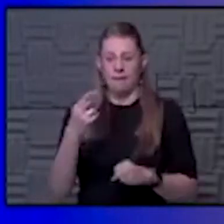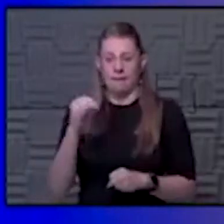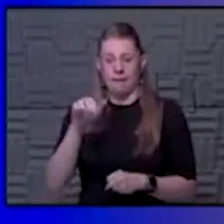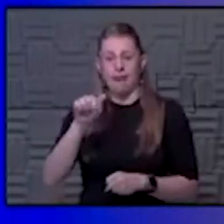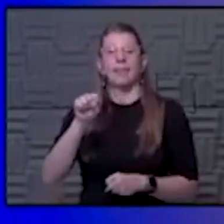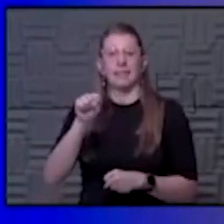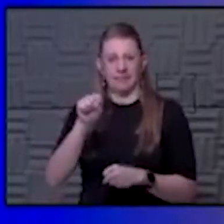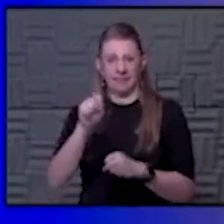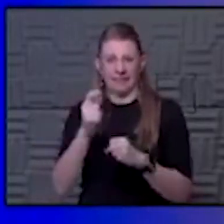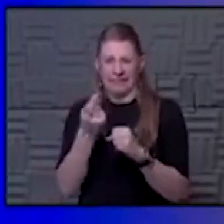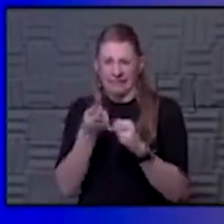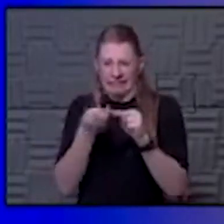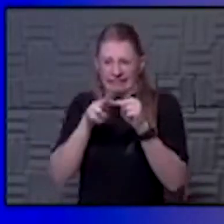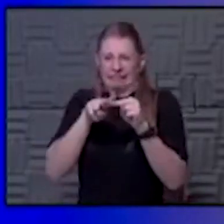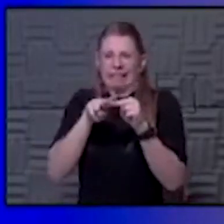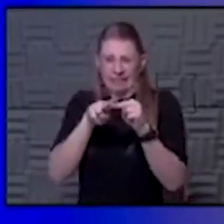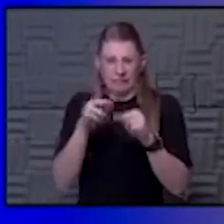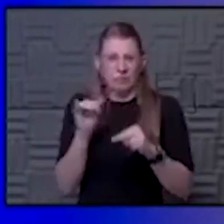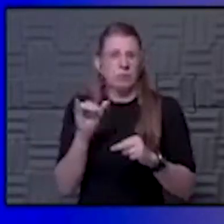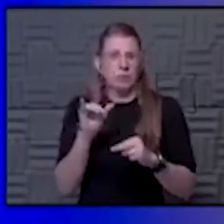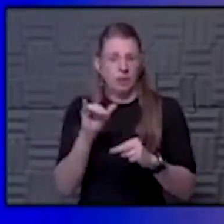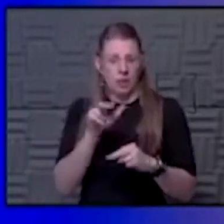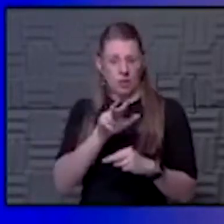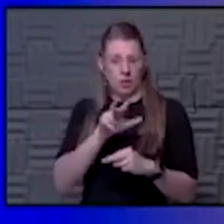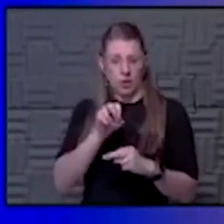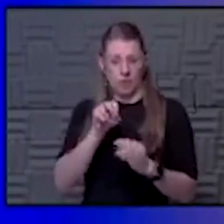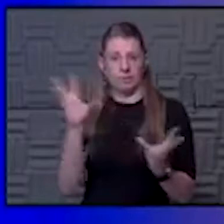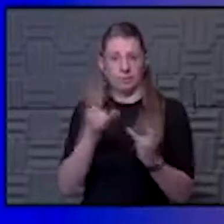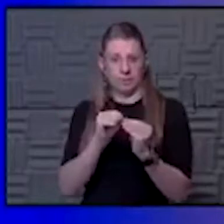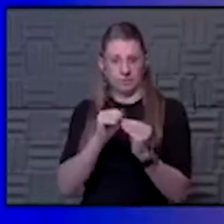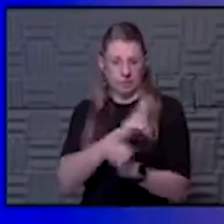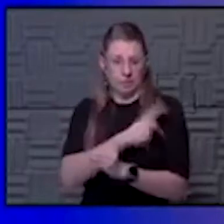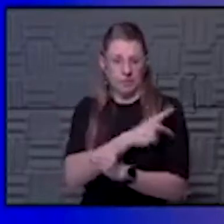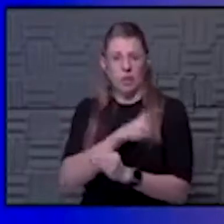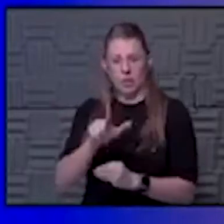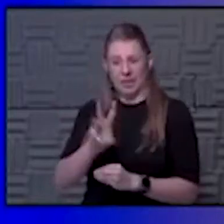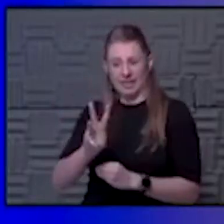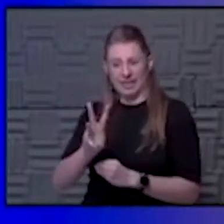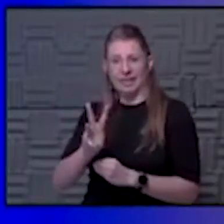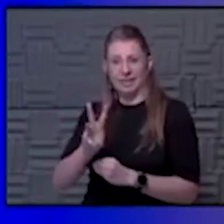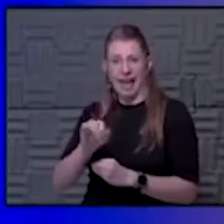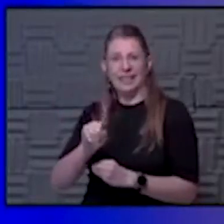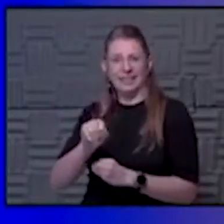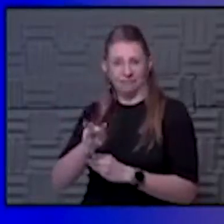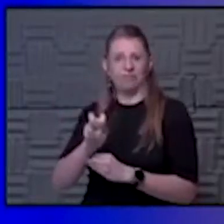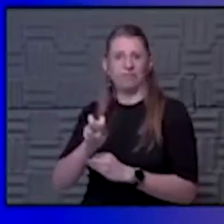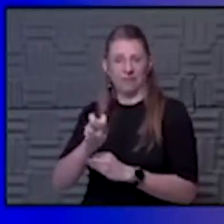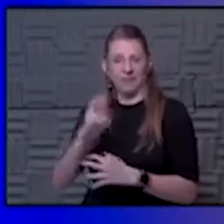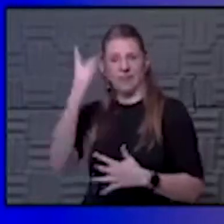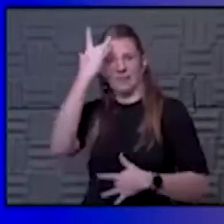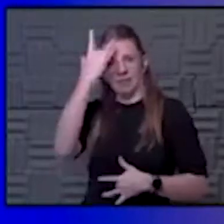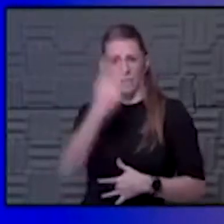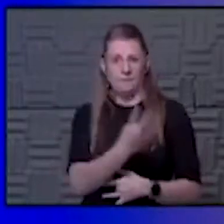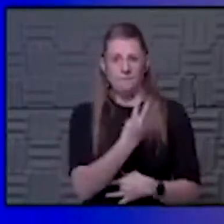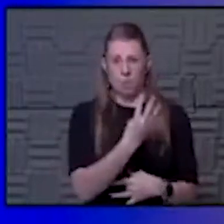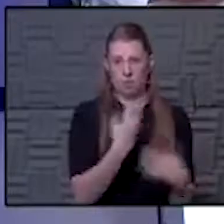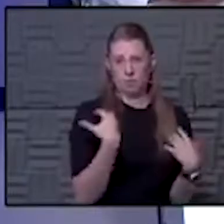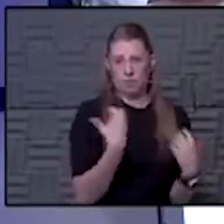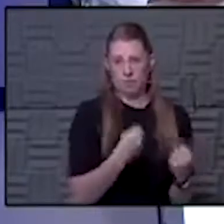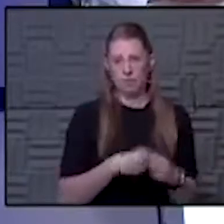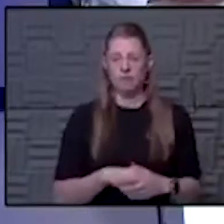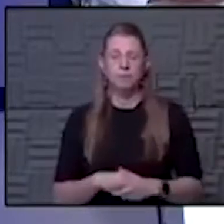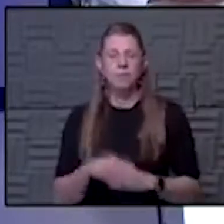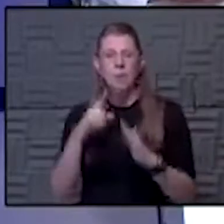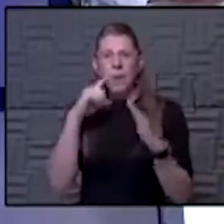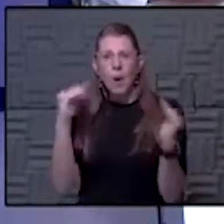a slight increase in their numbers as well, 30 total patients with 26 of those in the active phase and 4 in that recovery phase. So I'm hoping